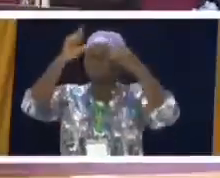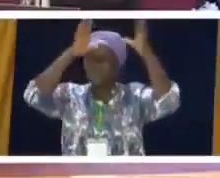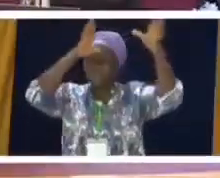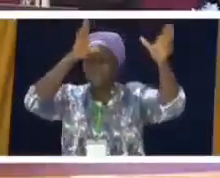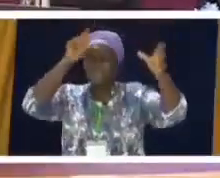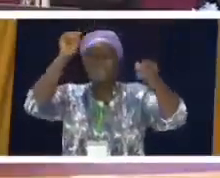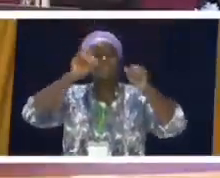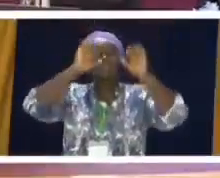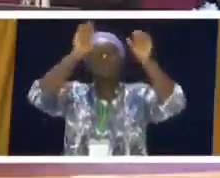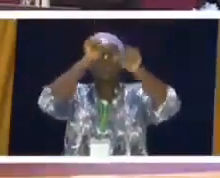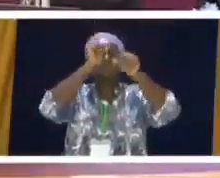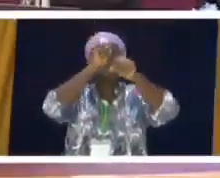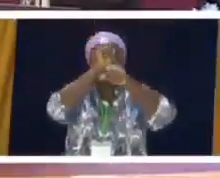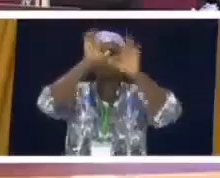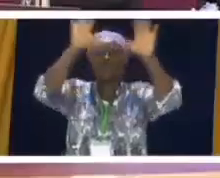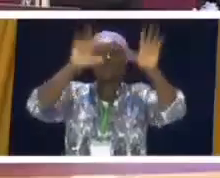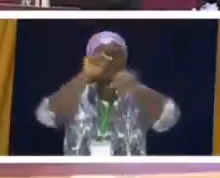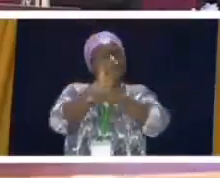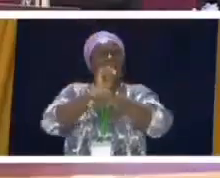God.